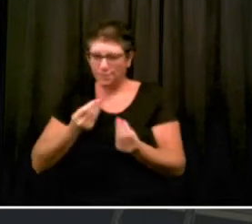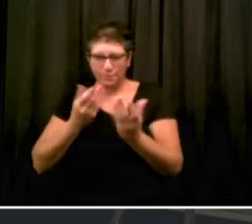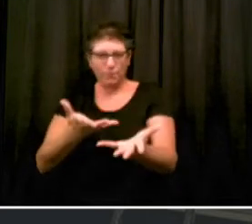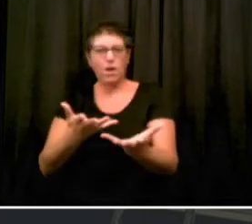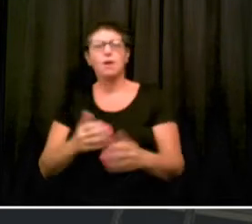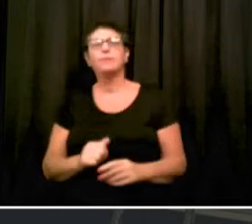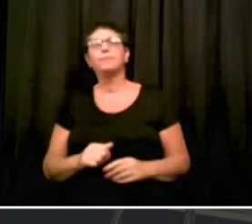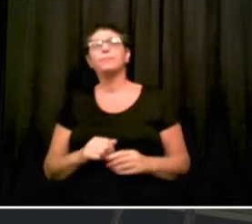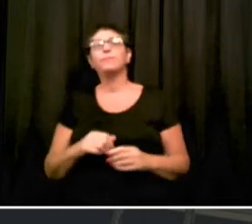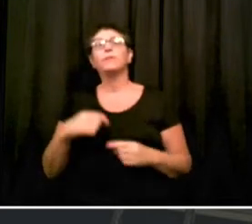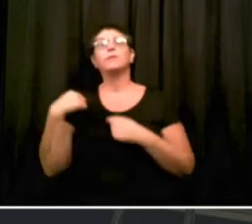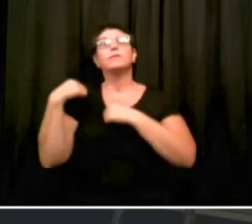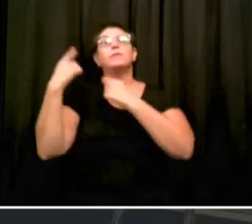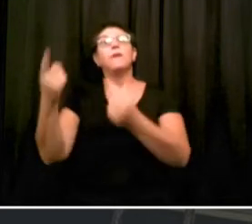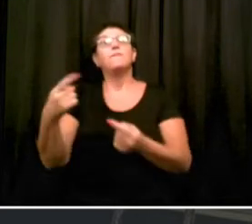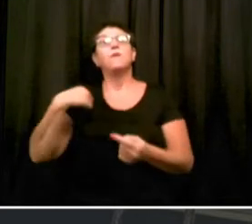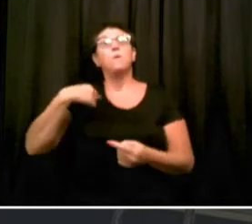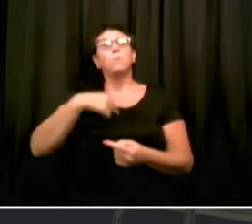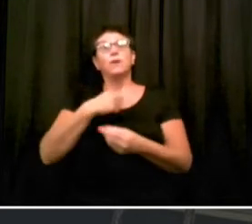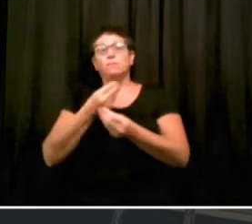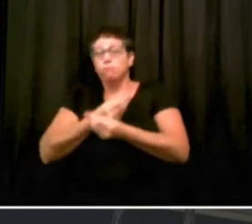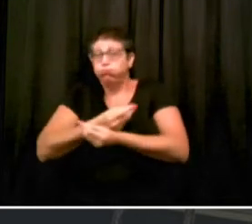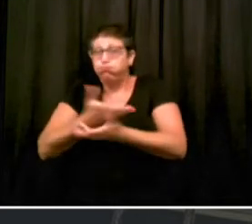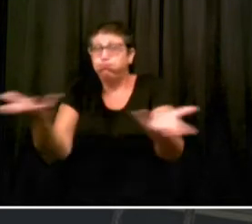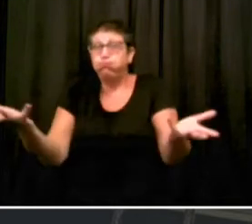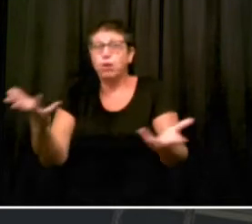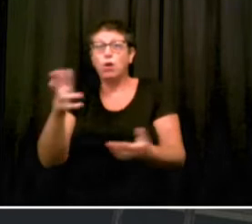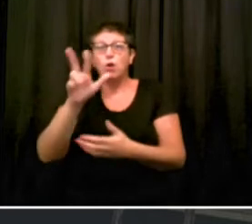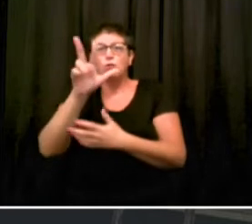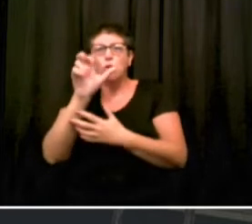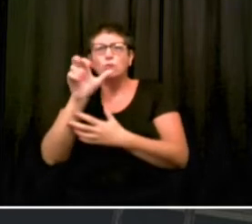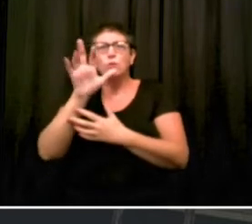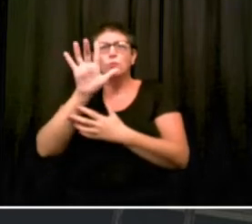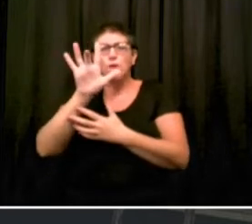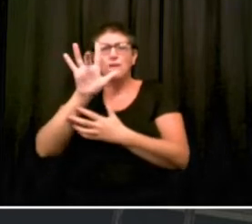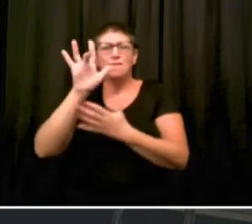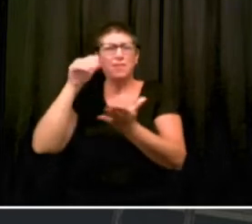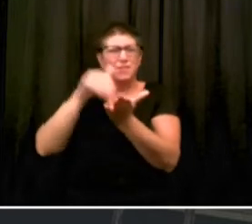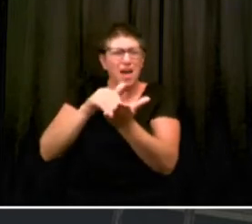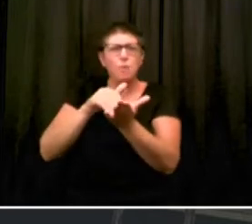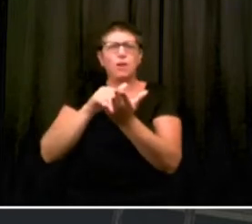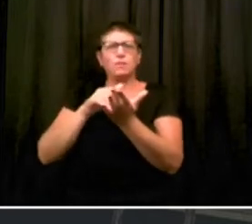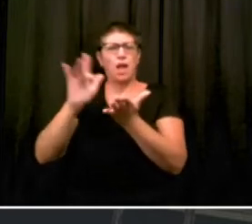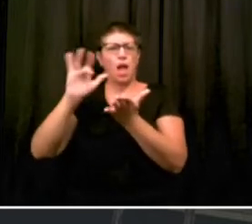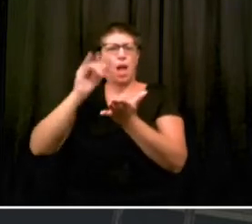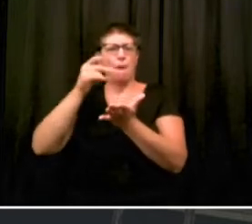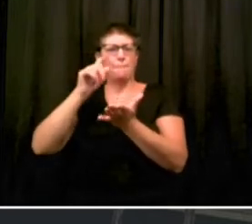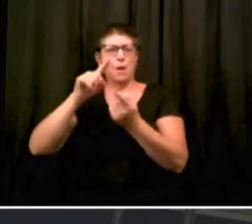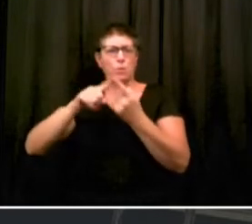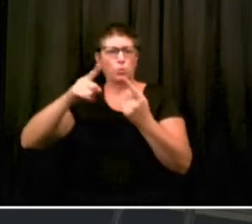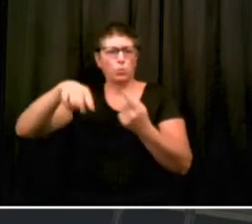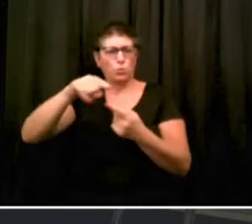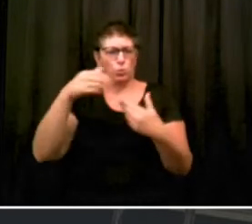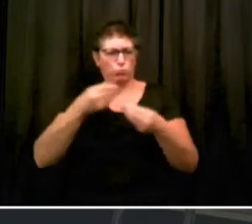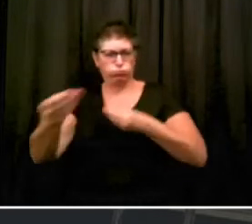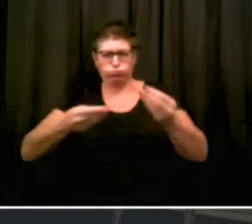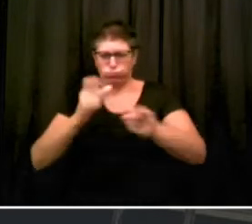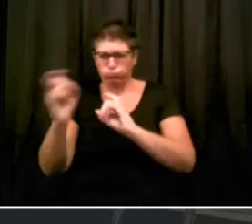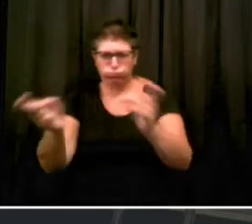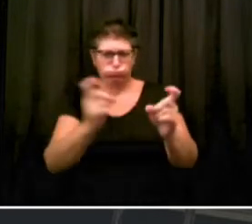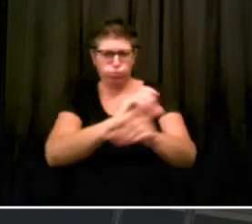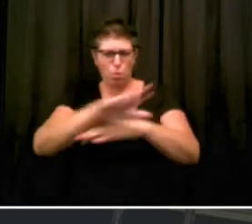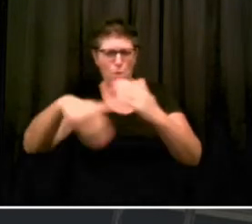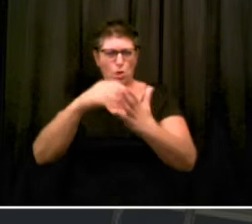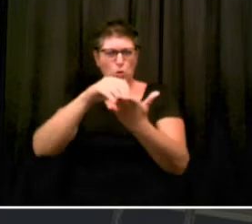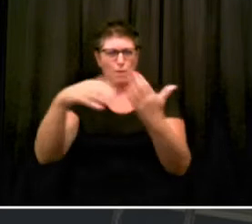324,000 iPads have been distributed for free to kids who need them, and that distribution will continue as there are needs. We want to make